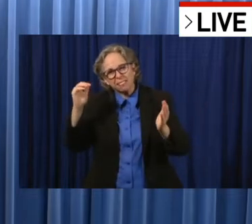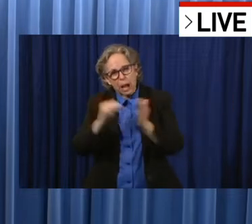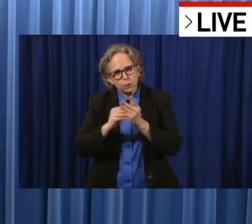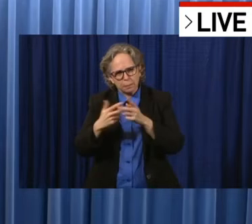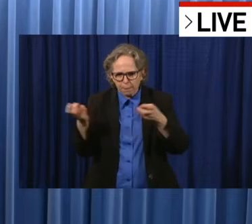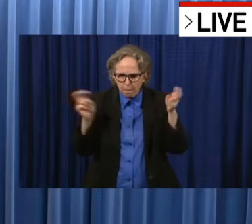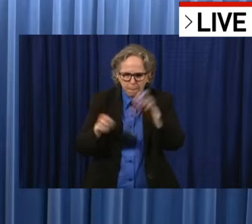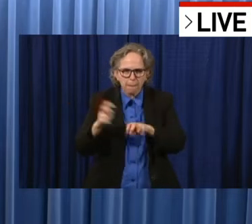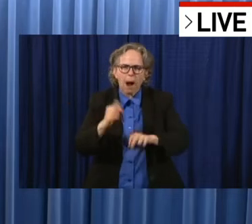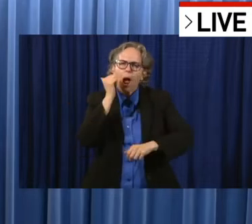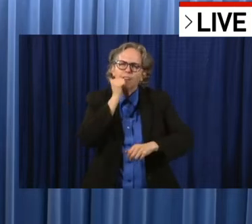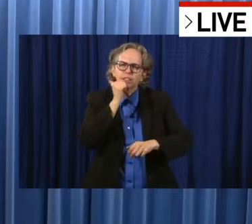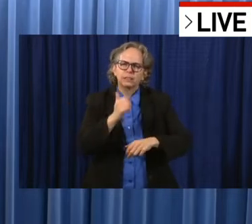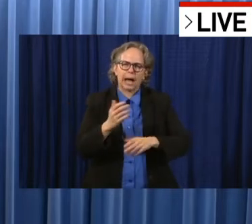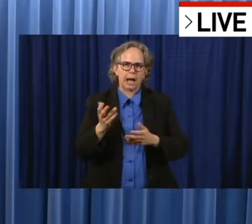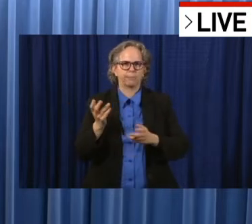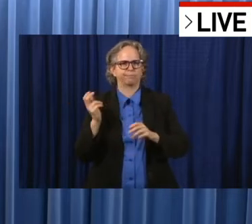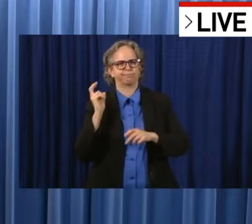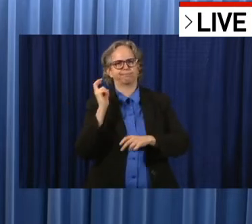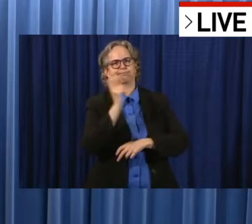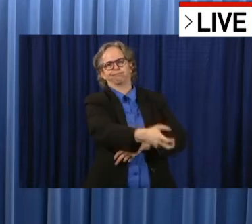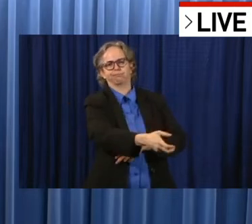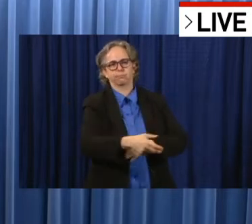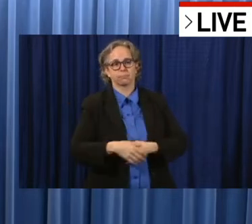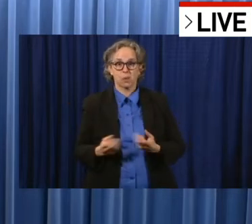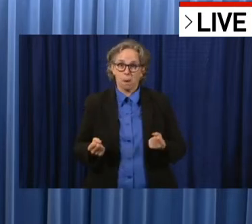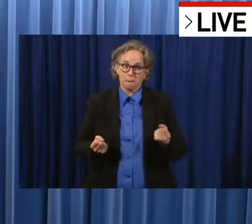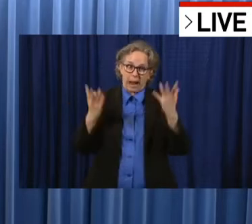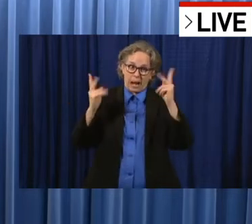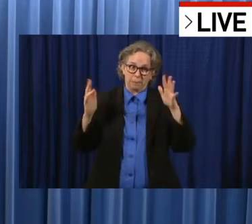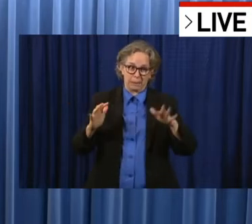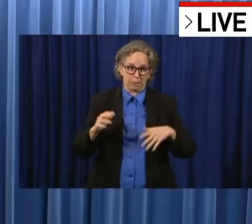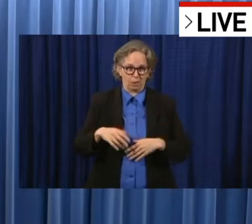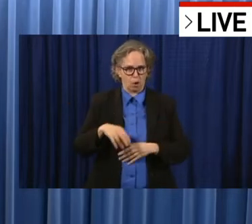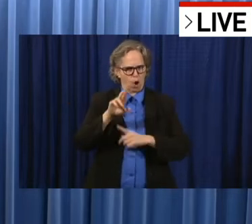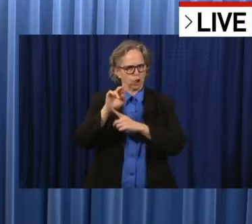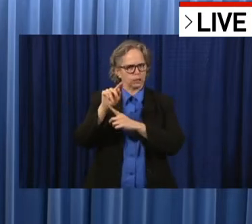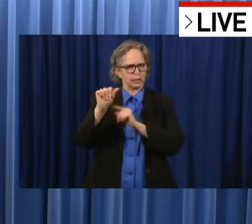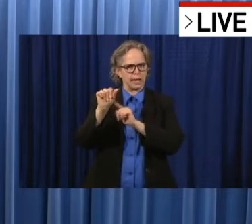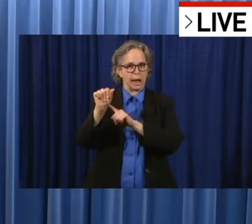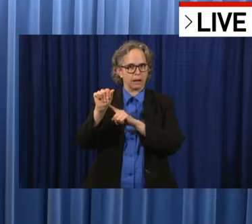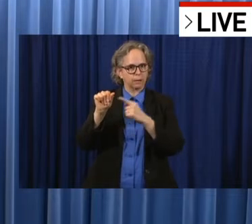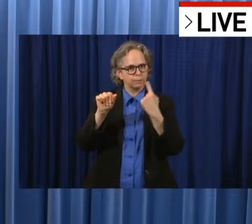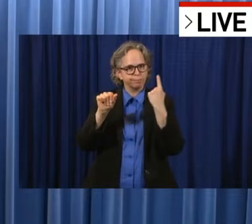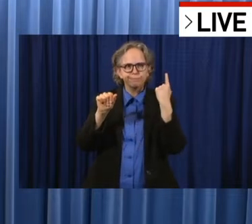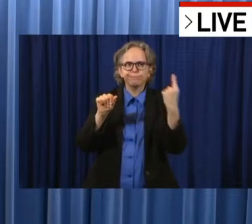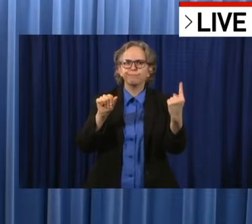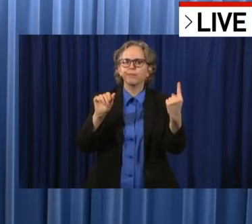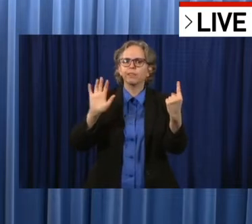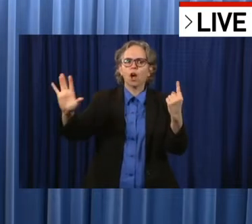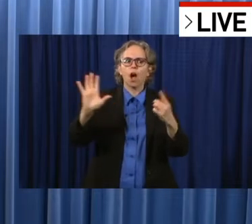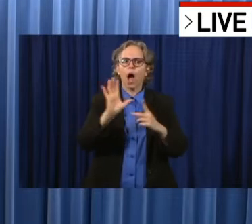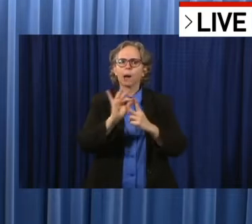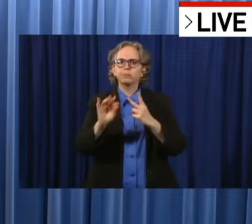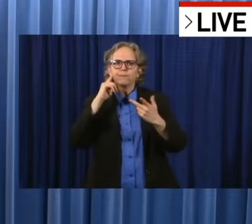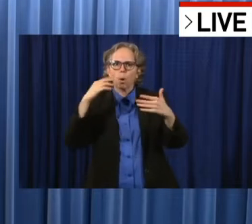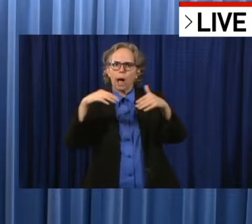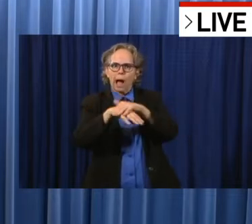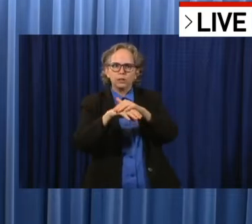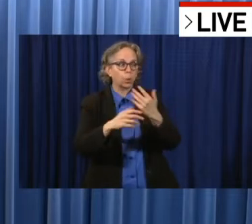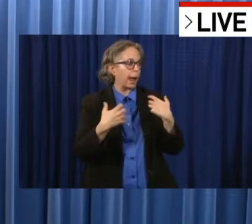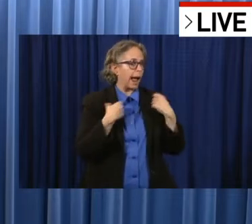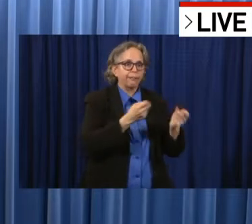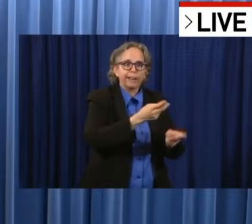option they have to access critical life-sustaining medical appointments, grocery, and pharmacy stores. want to thank the RTA and our